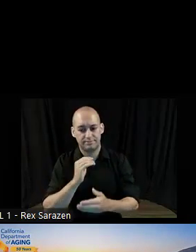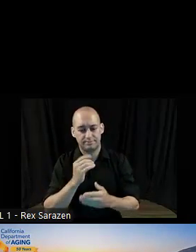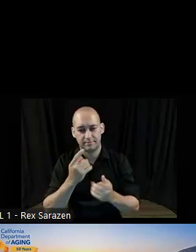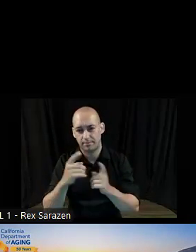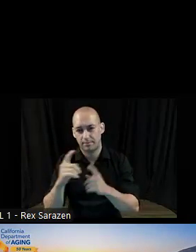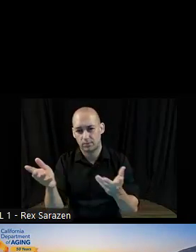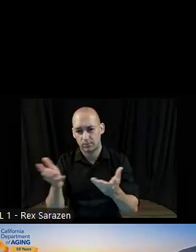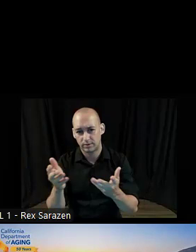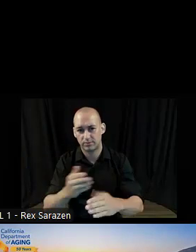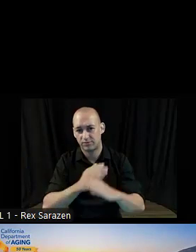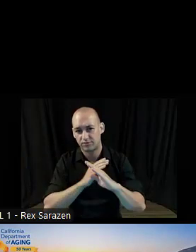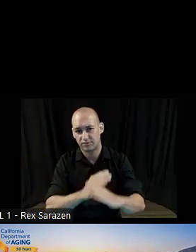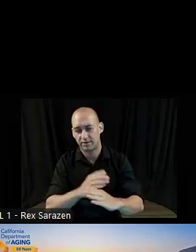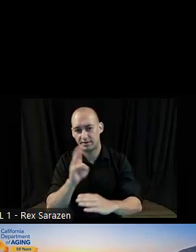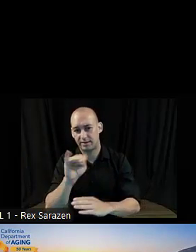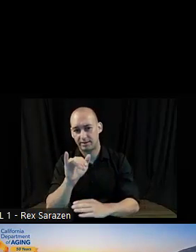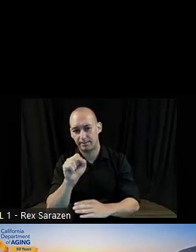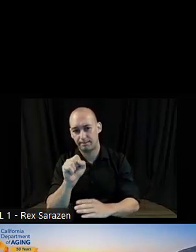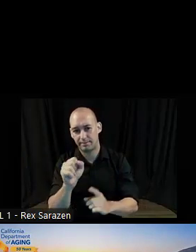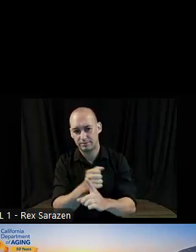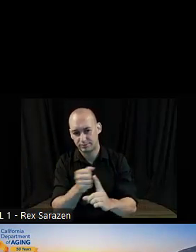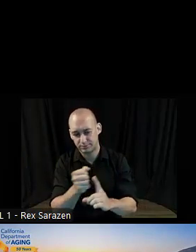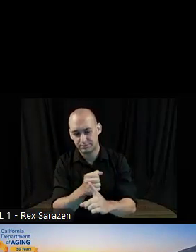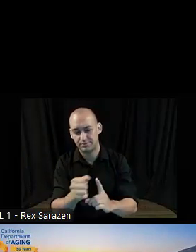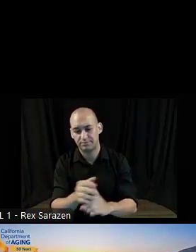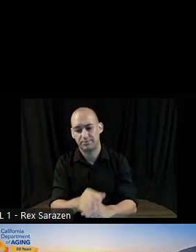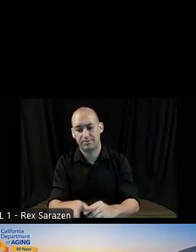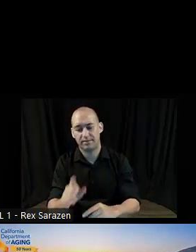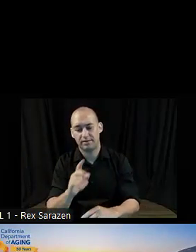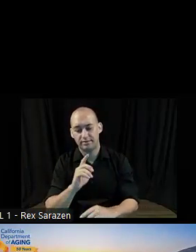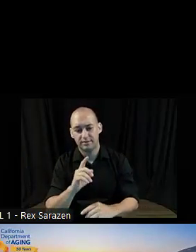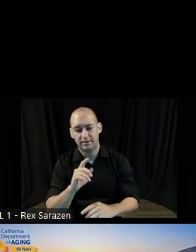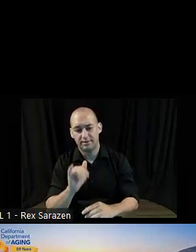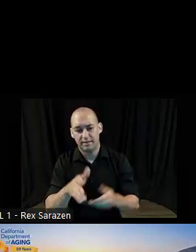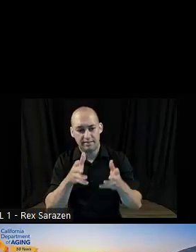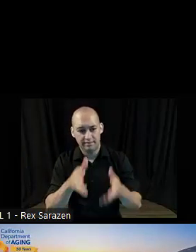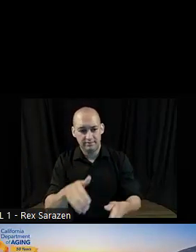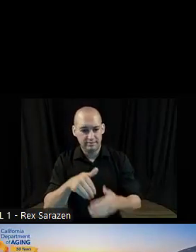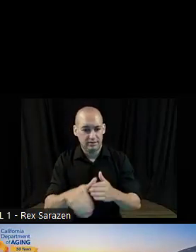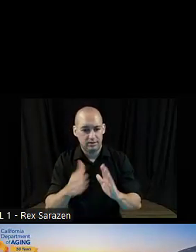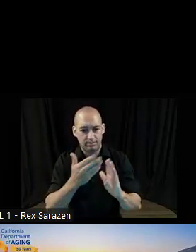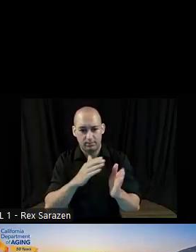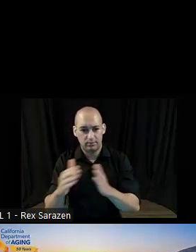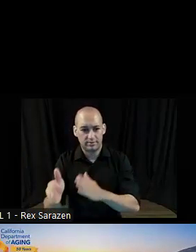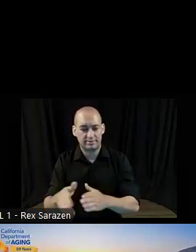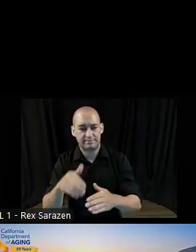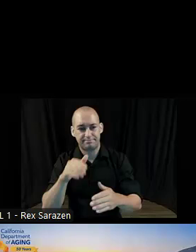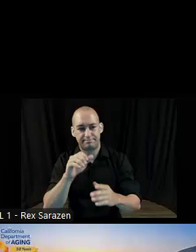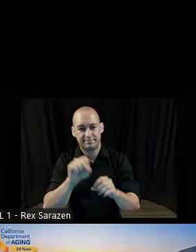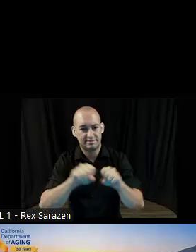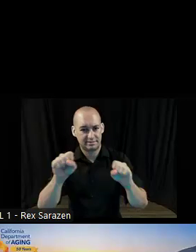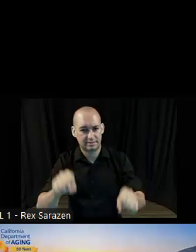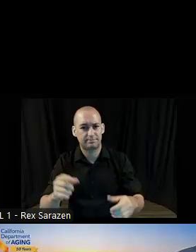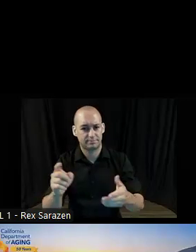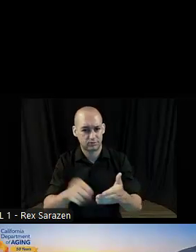prevent mistreatment have had negative consequences for some victims, families, and communities as a result of systemic discrimination